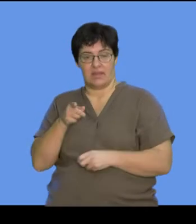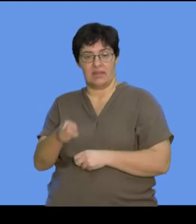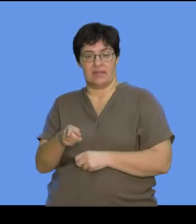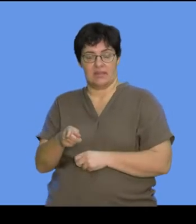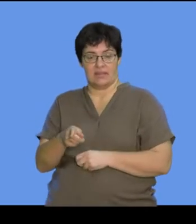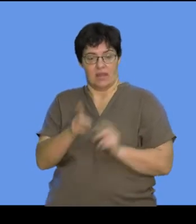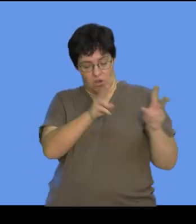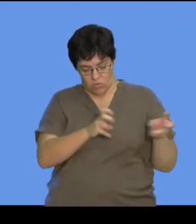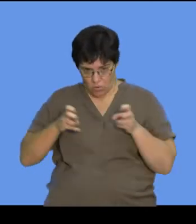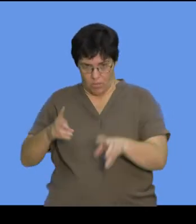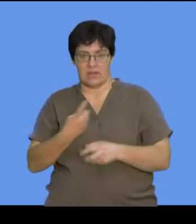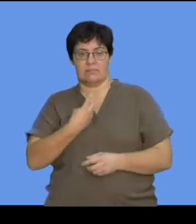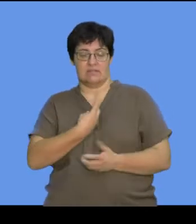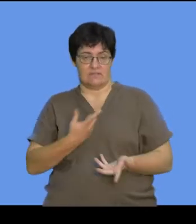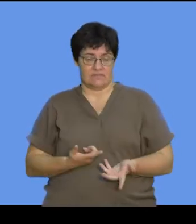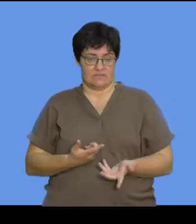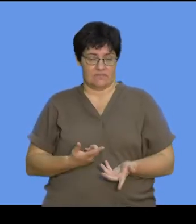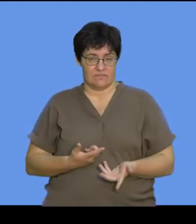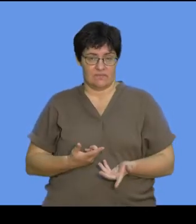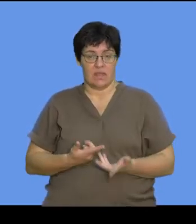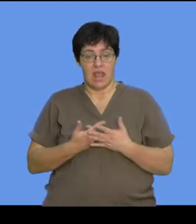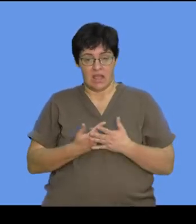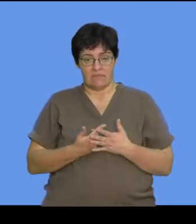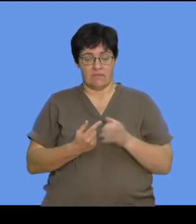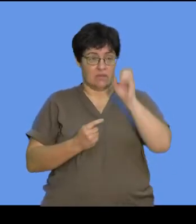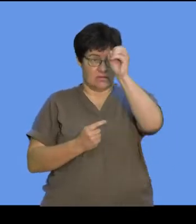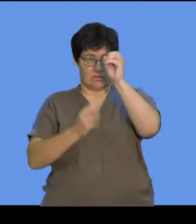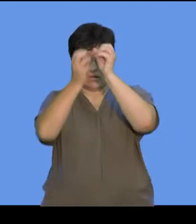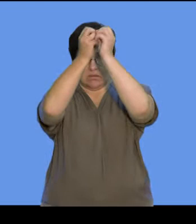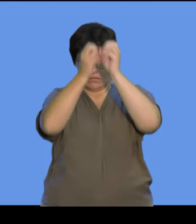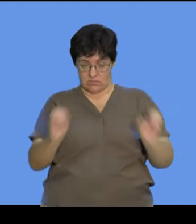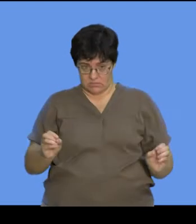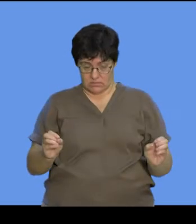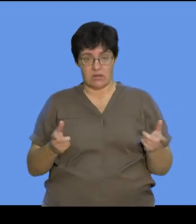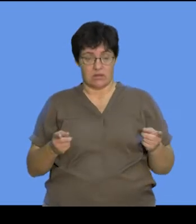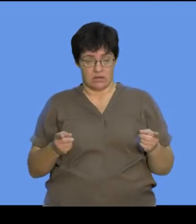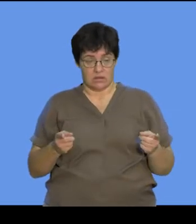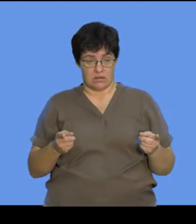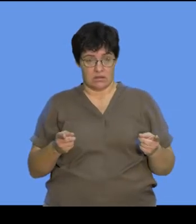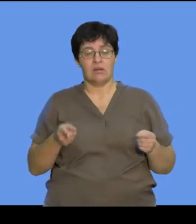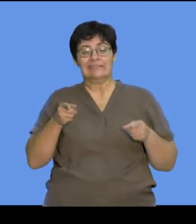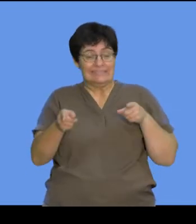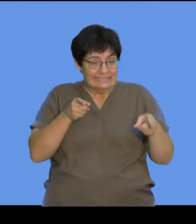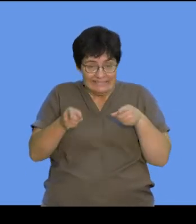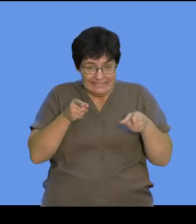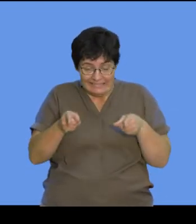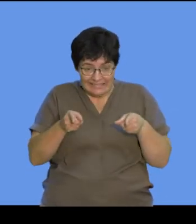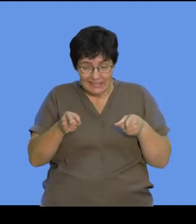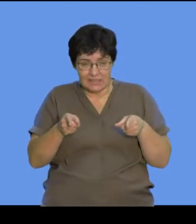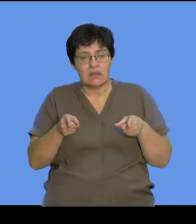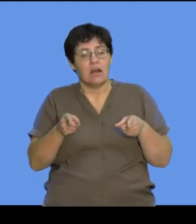make copies of themselves, so that when we produce two cells or daughter cells, that these two